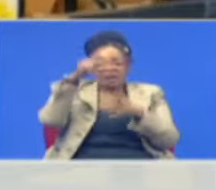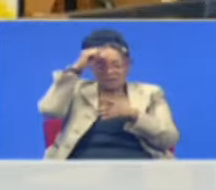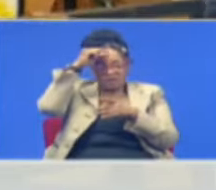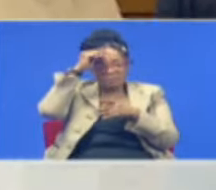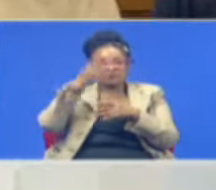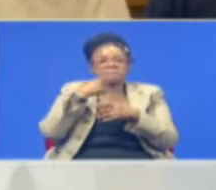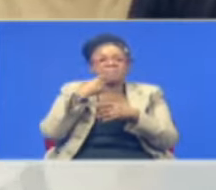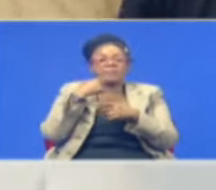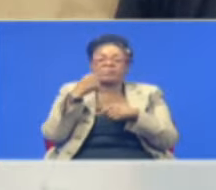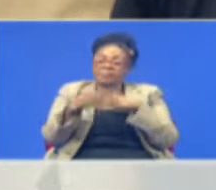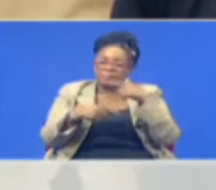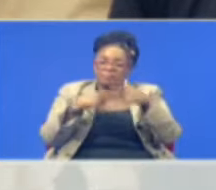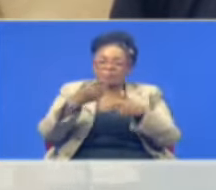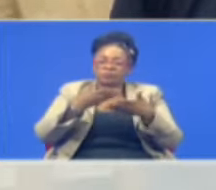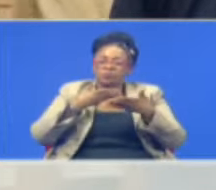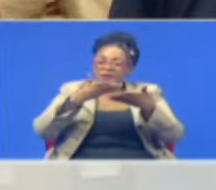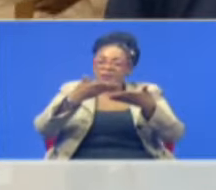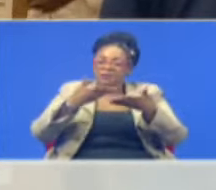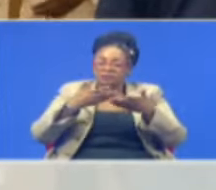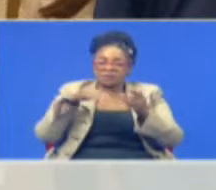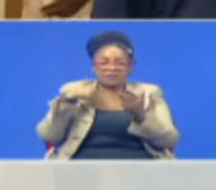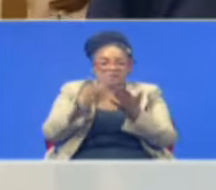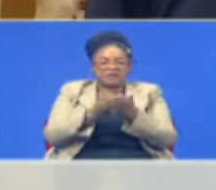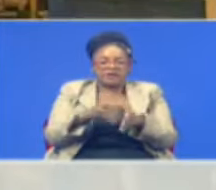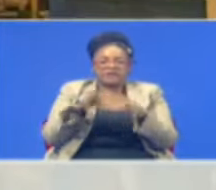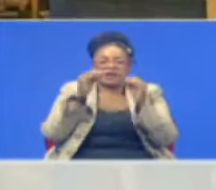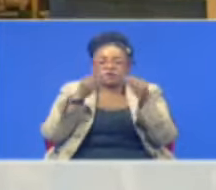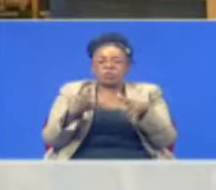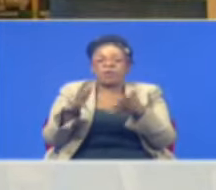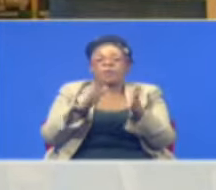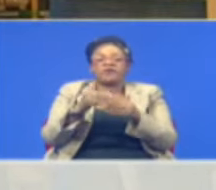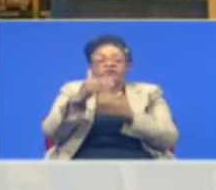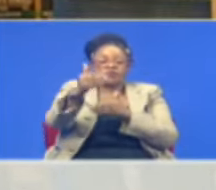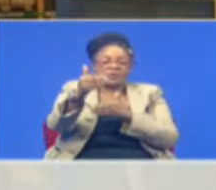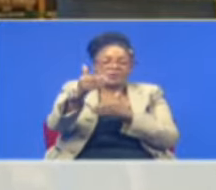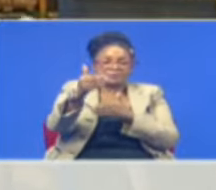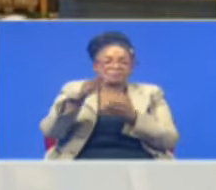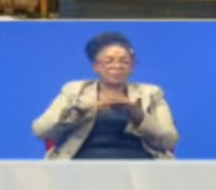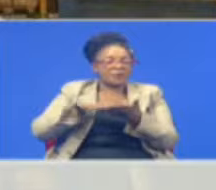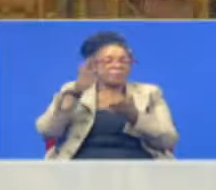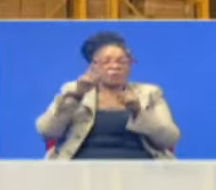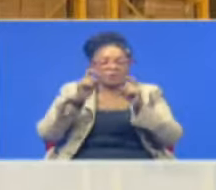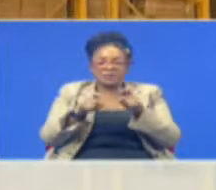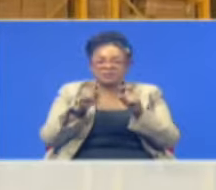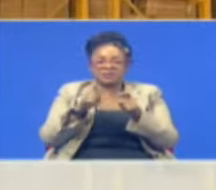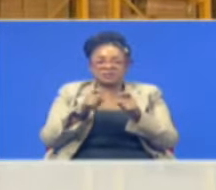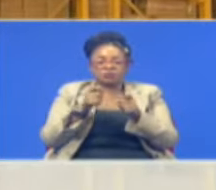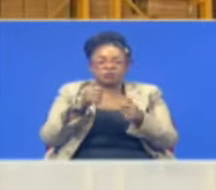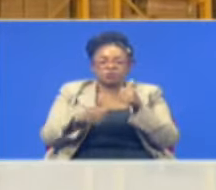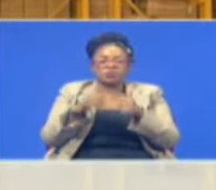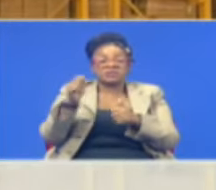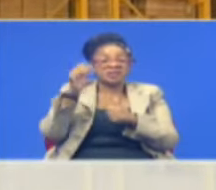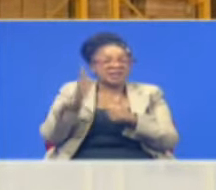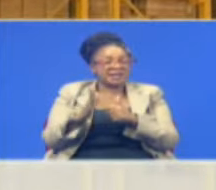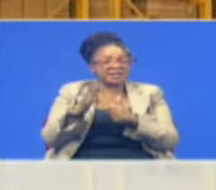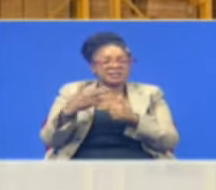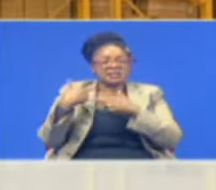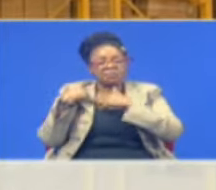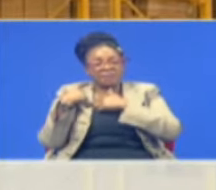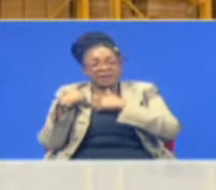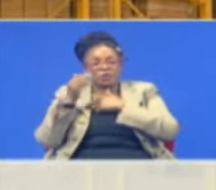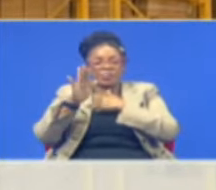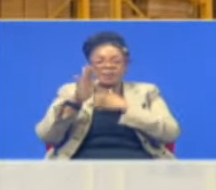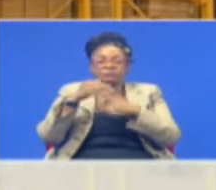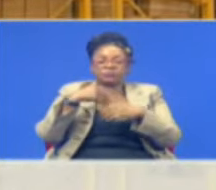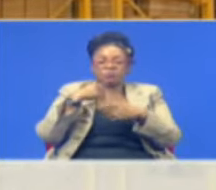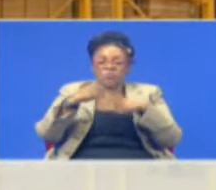will continue to engage Kenya until they find a way forward and much-needed commodities reach Kenyans who rely on them to maintain their